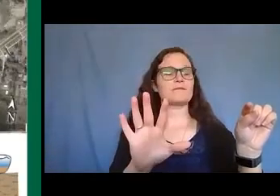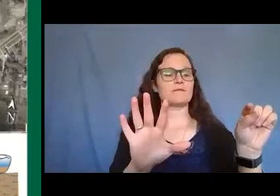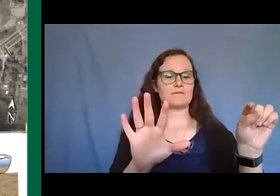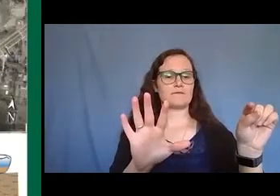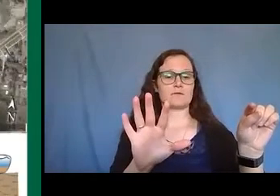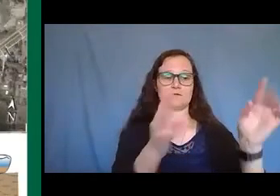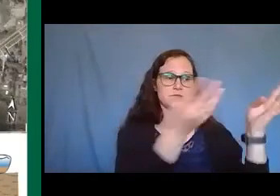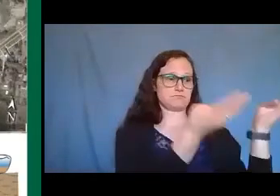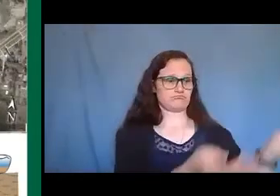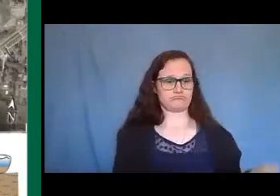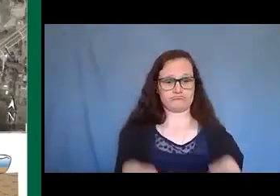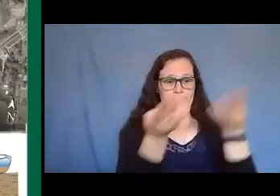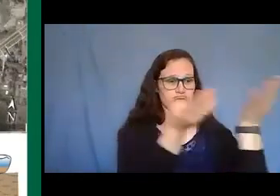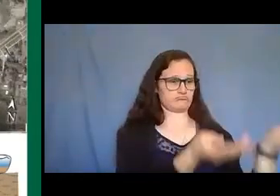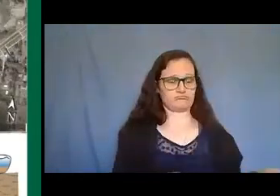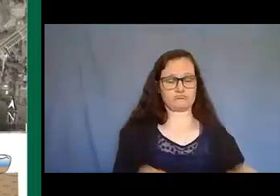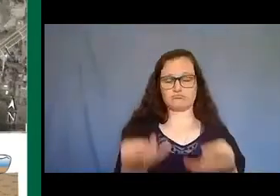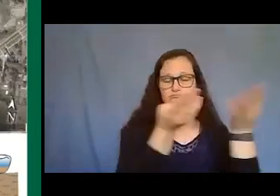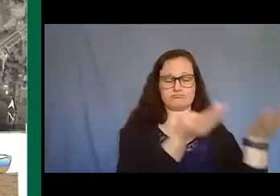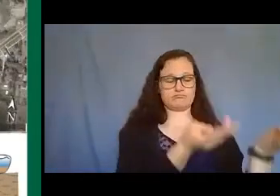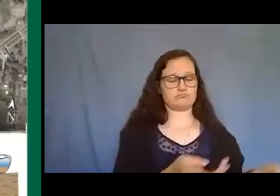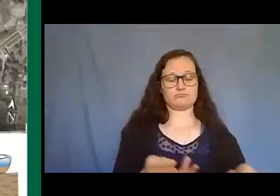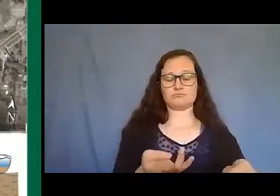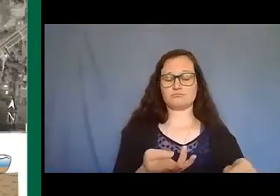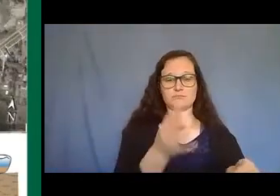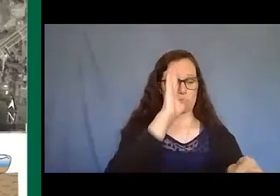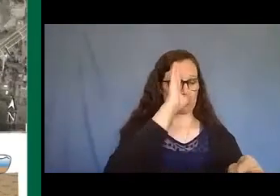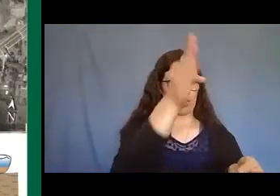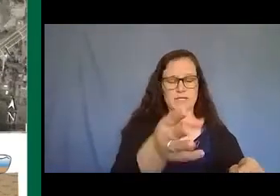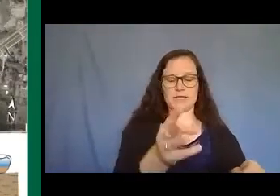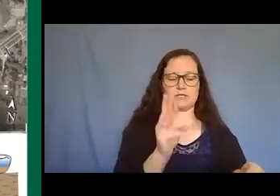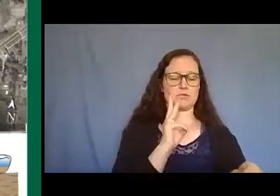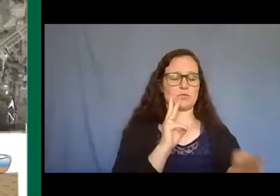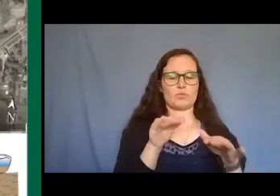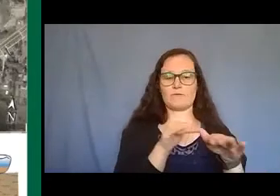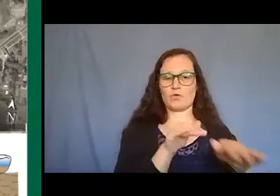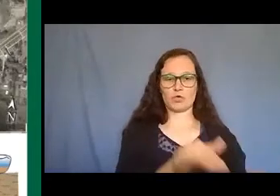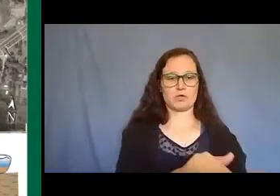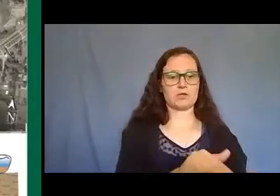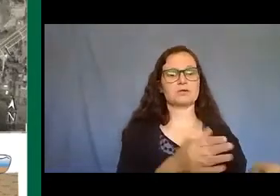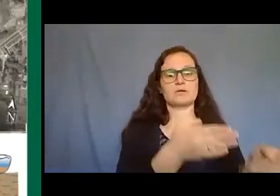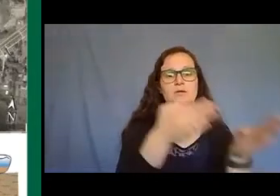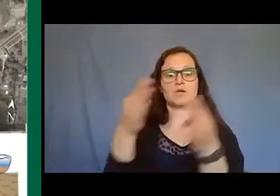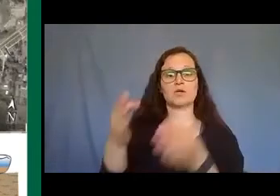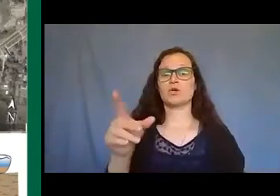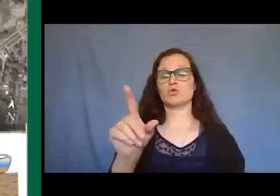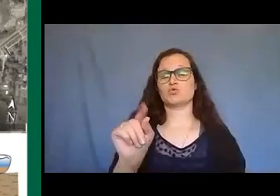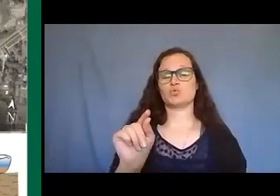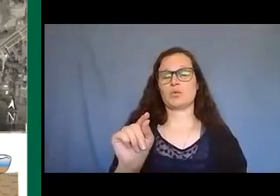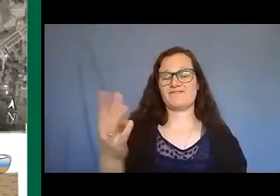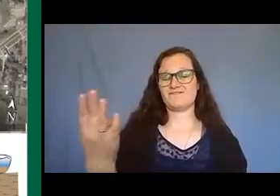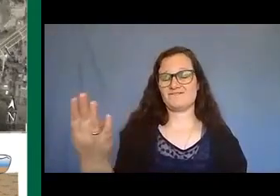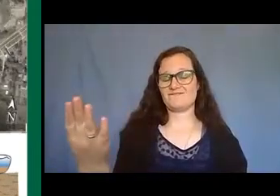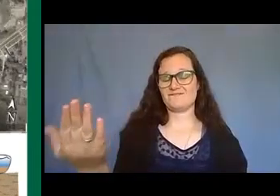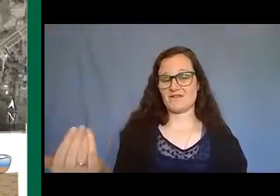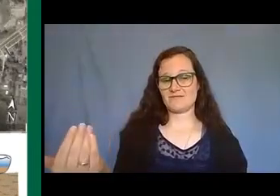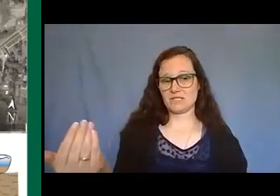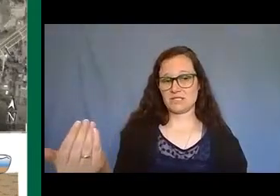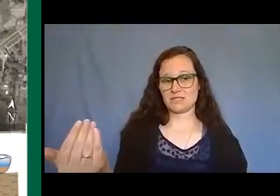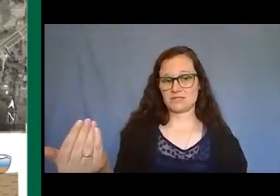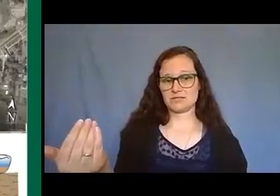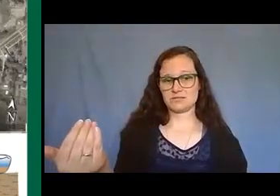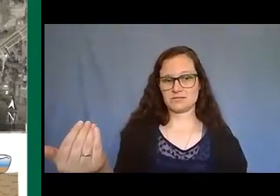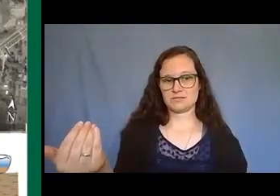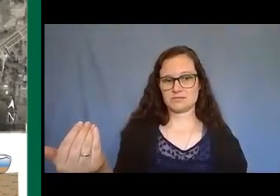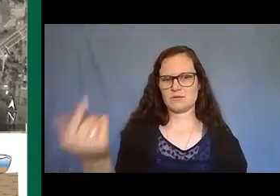the river. By 2015, in the next figure over, there's a kind of a serpentine